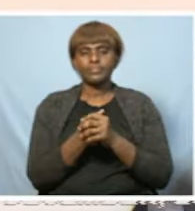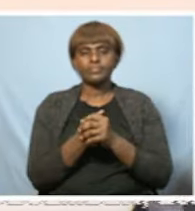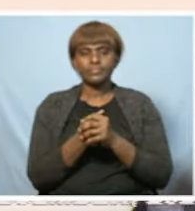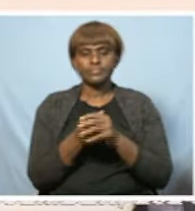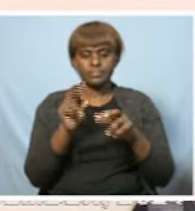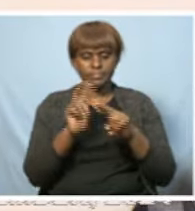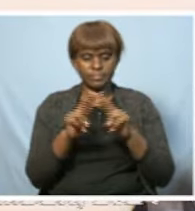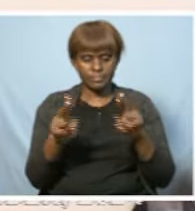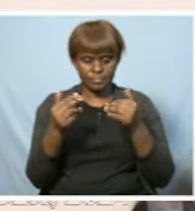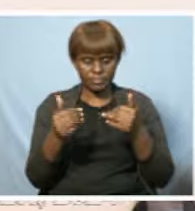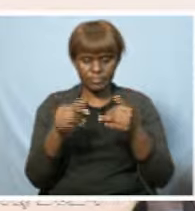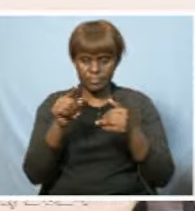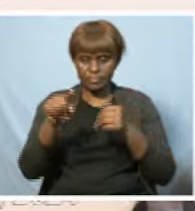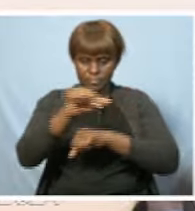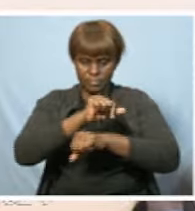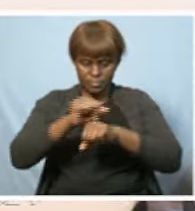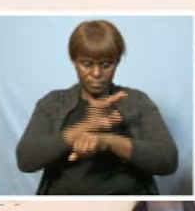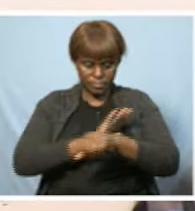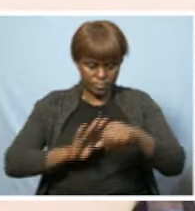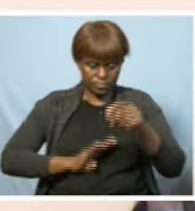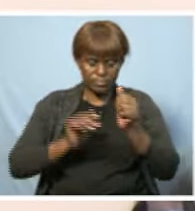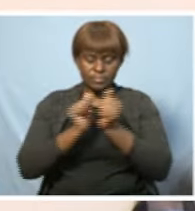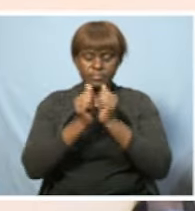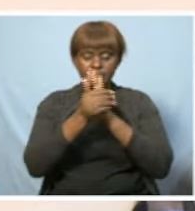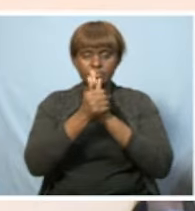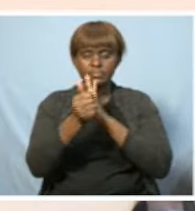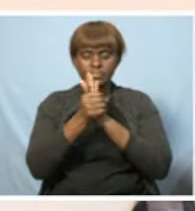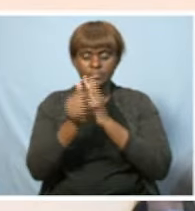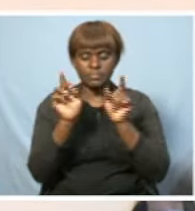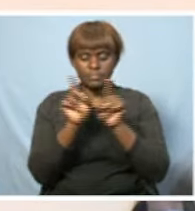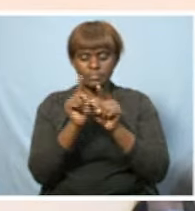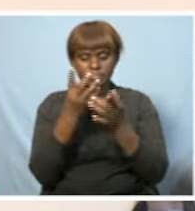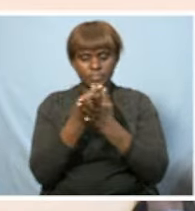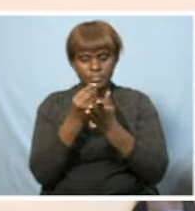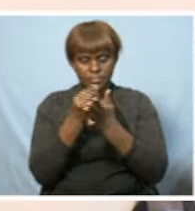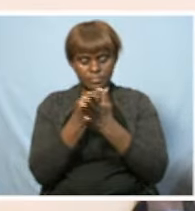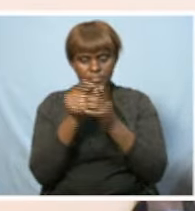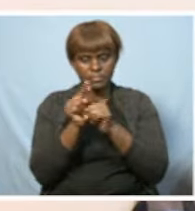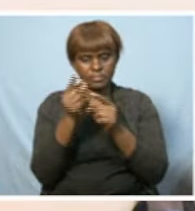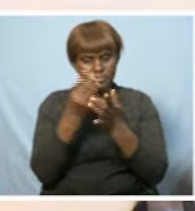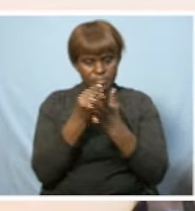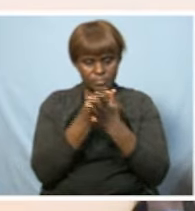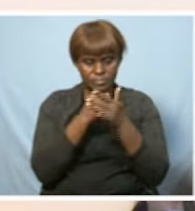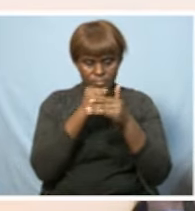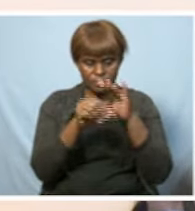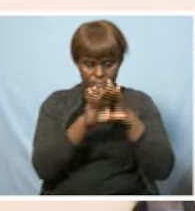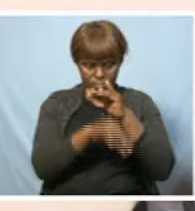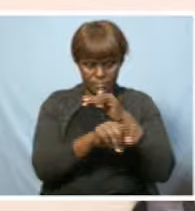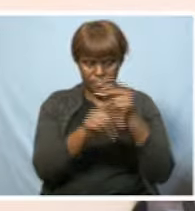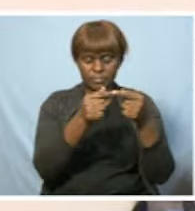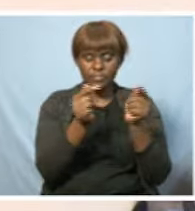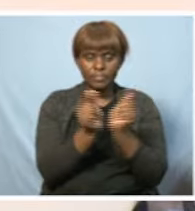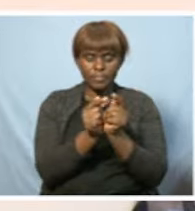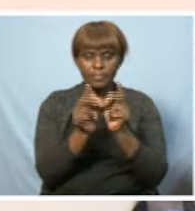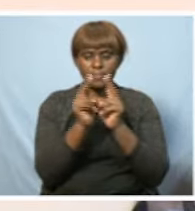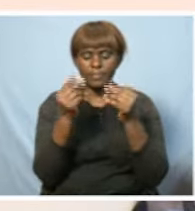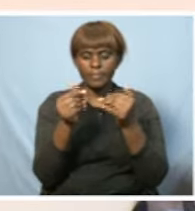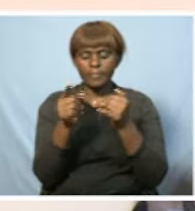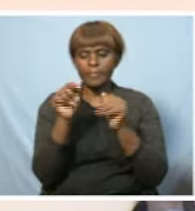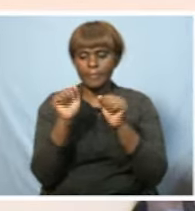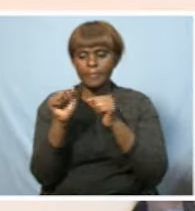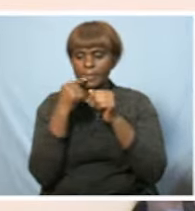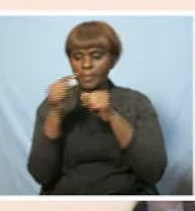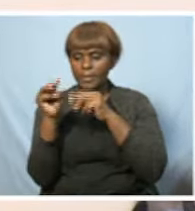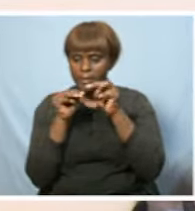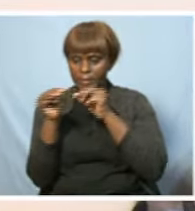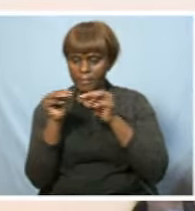Chair, on the secondary boarding and skills, the unspent funds, there were no unspent funds under this category. So we are saying that management